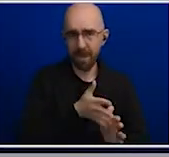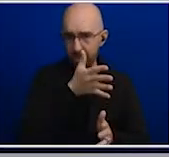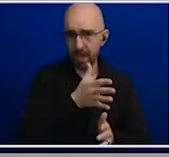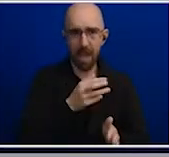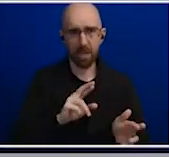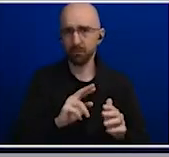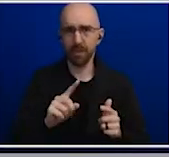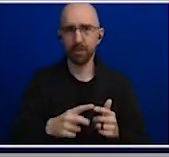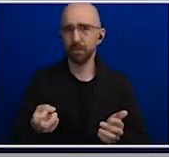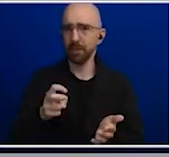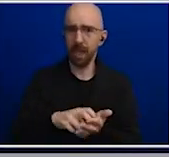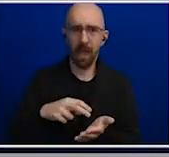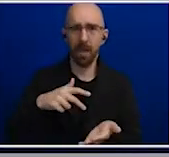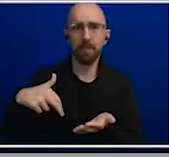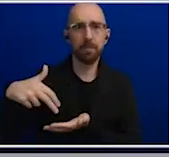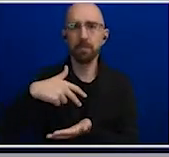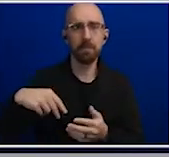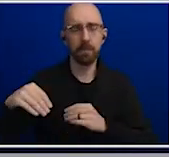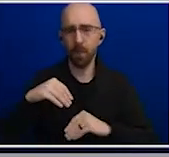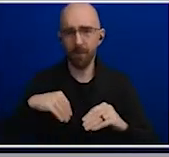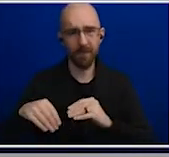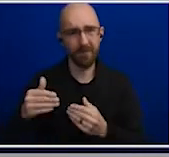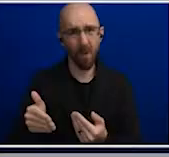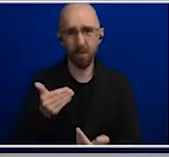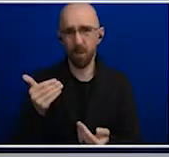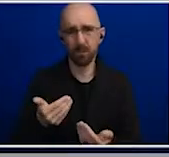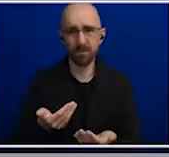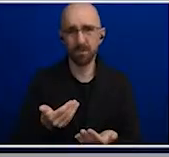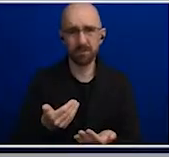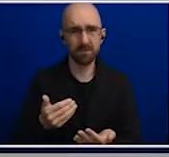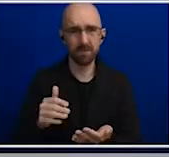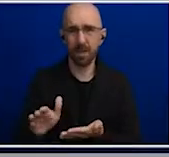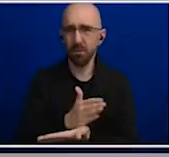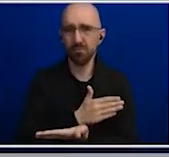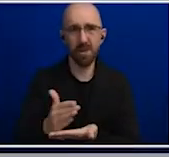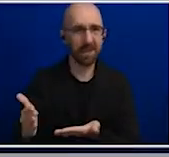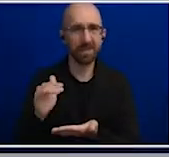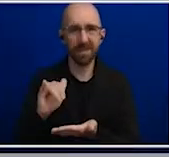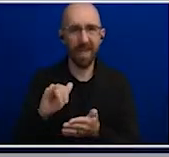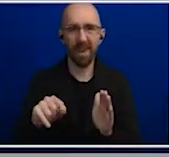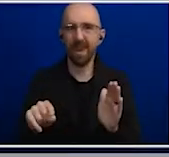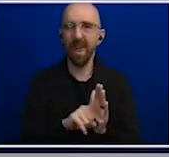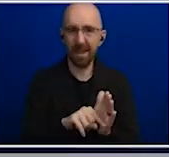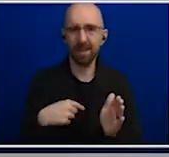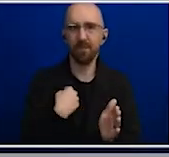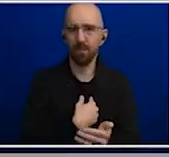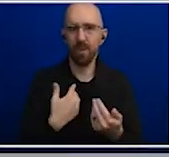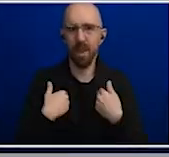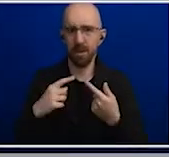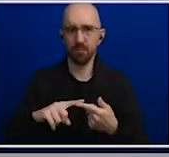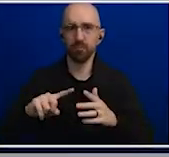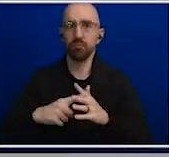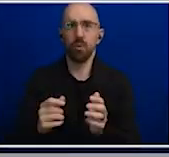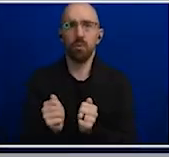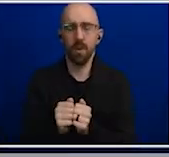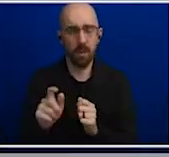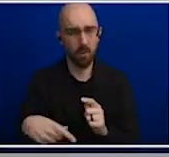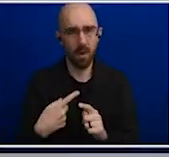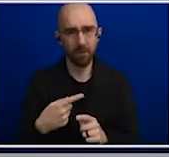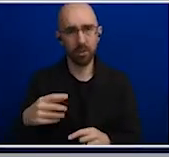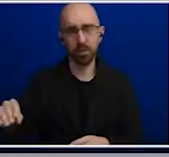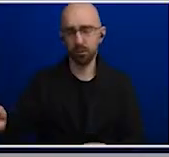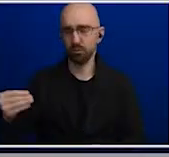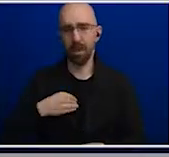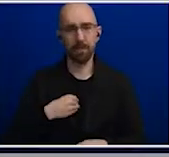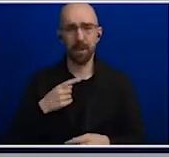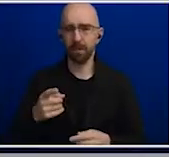move. It almost erased that deficit that we had to start. And so once he got his transplant, he was ready to